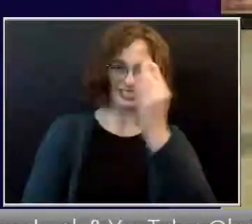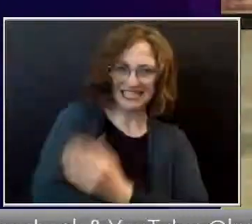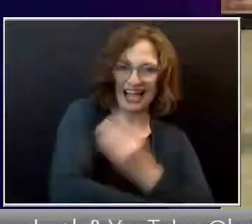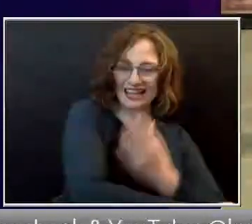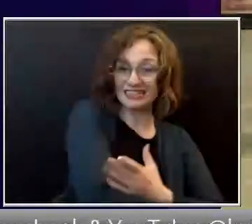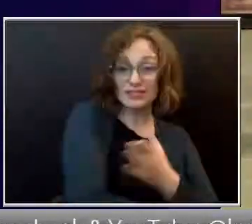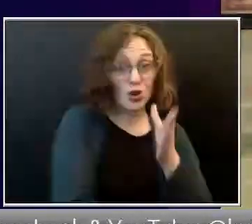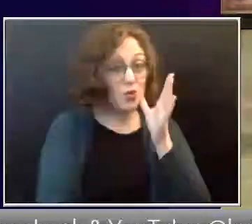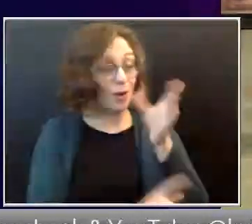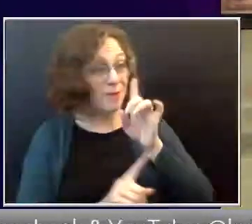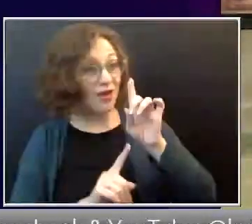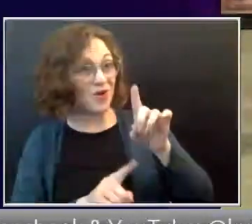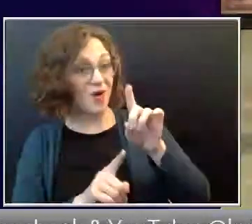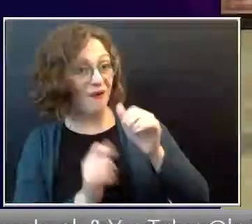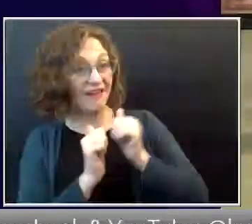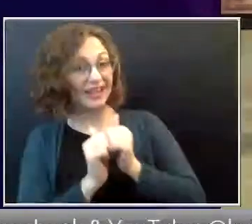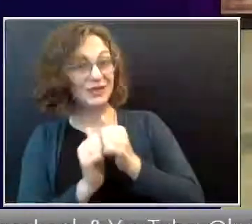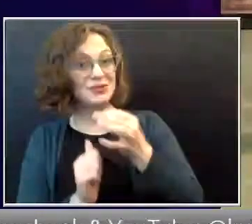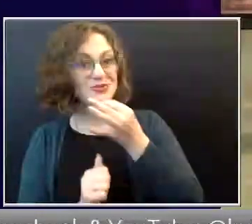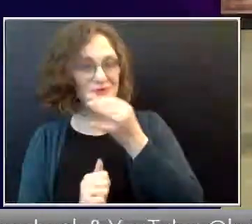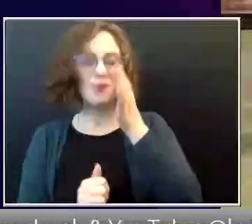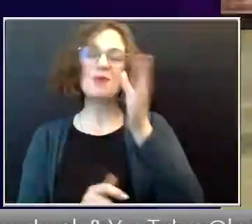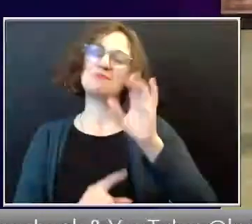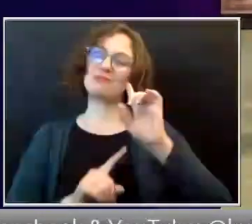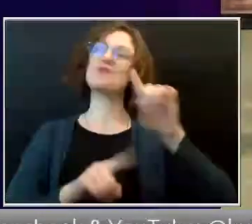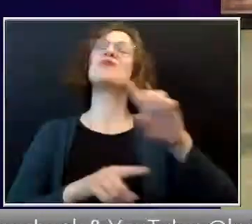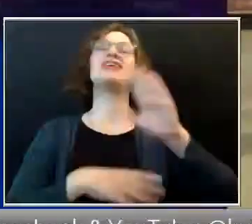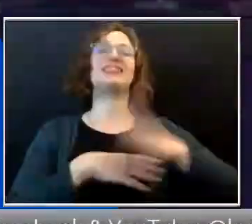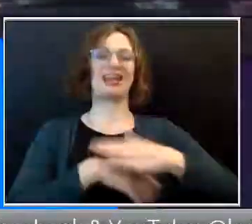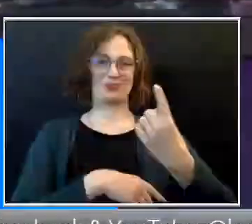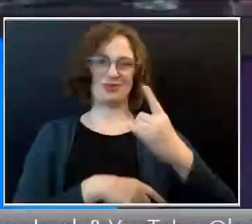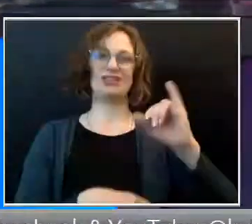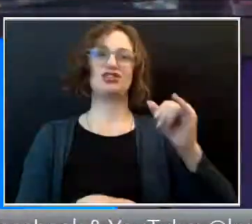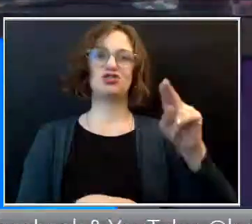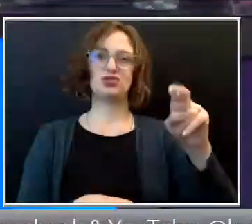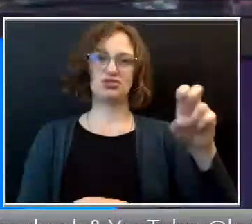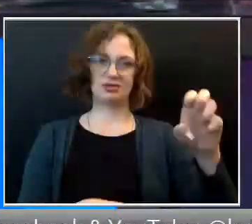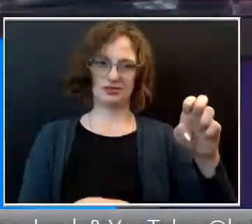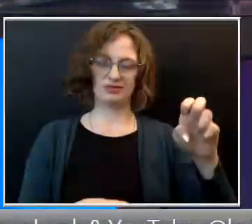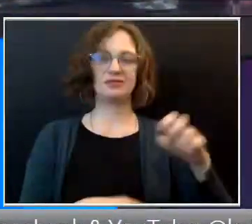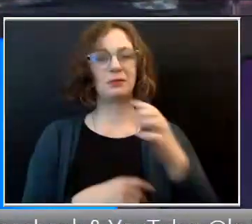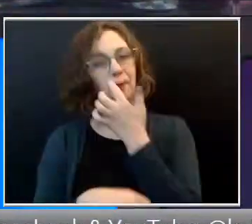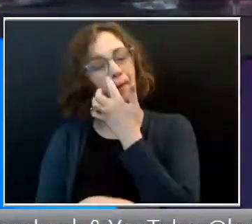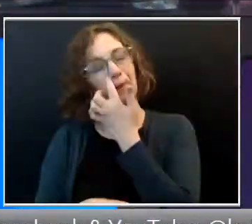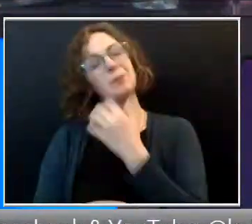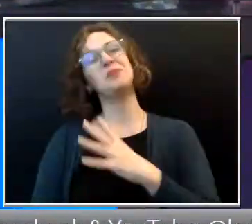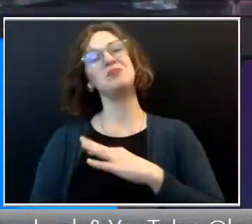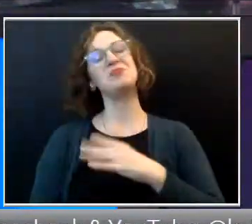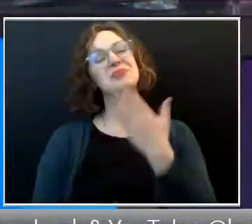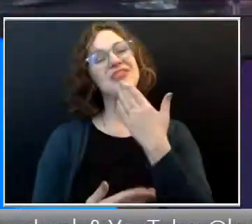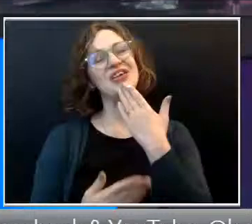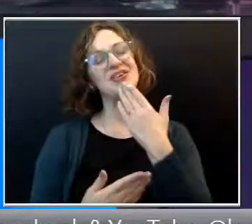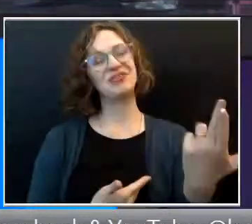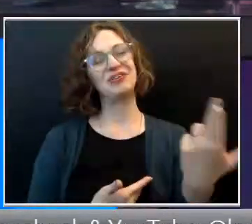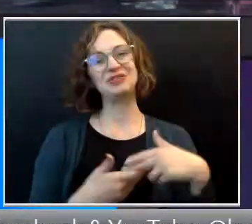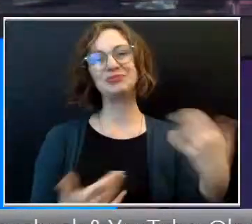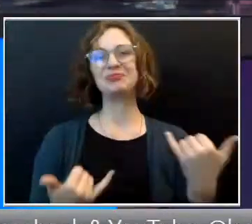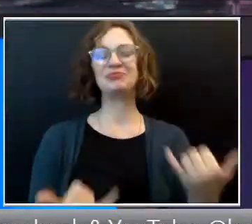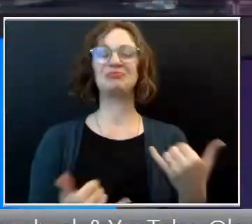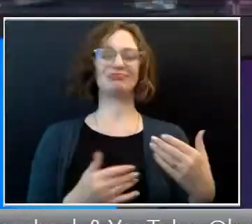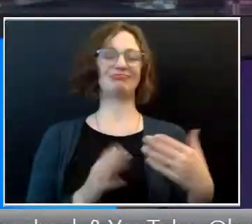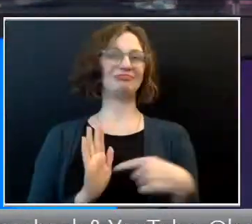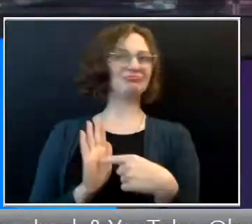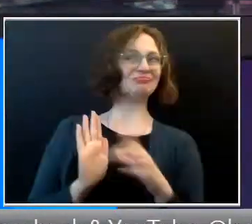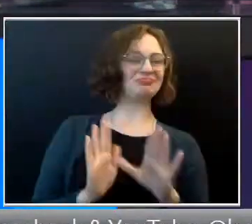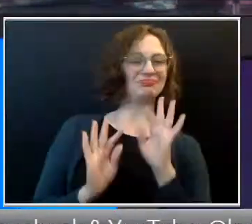be nice. going to the next one in June. So yeah. So cool. Well, thank you so much for being with us today. Yeah. Thank you for sharing a little bit about your family. And Doug, thank